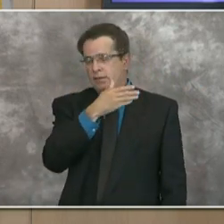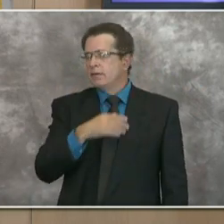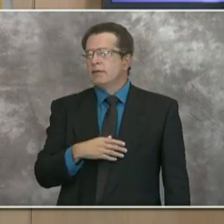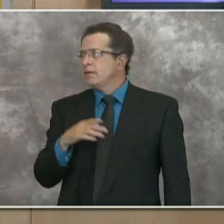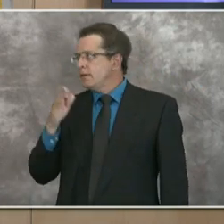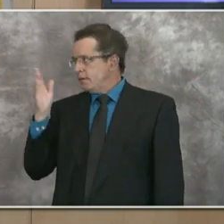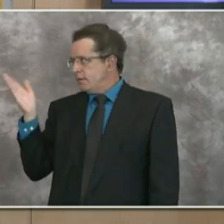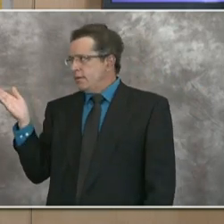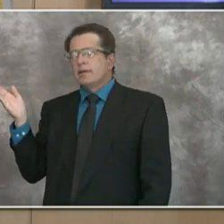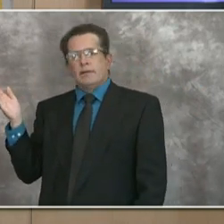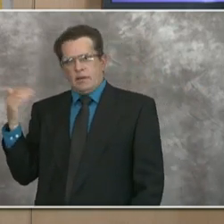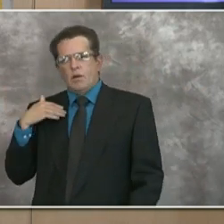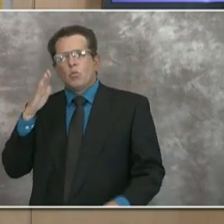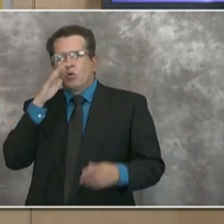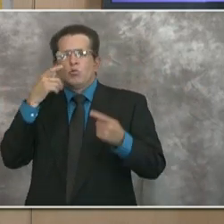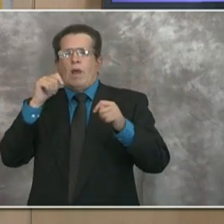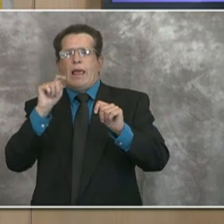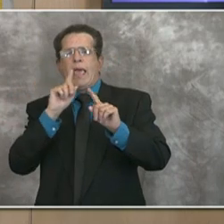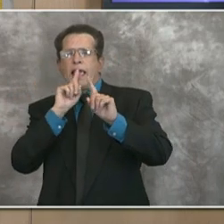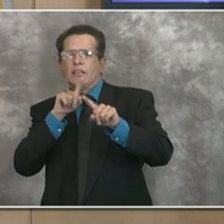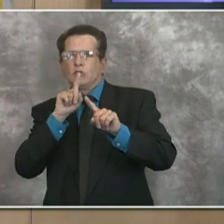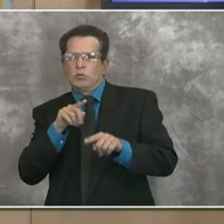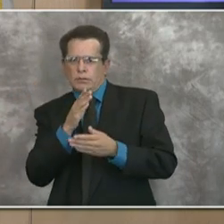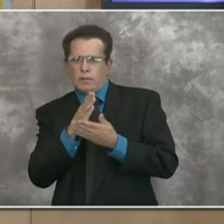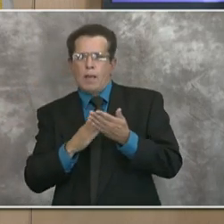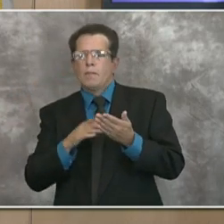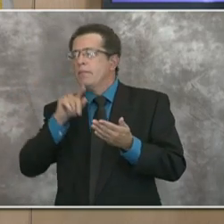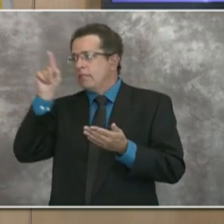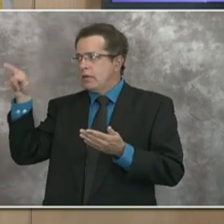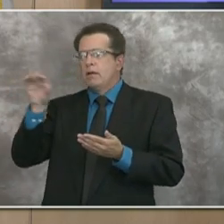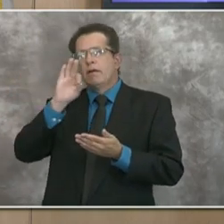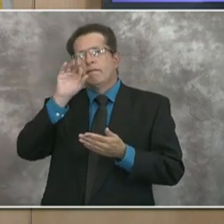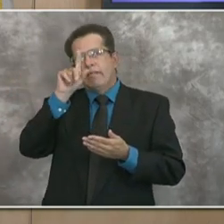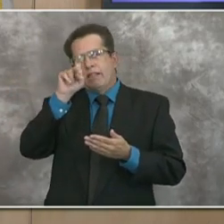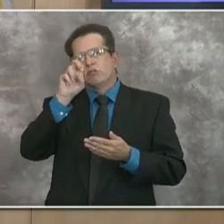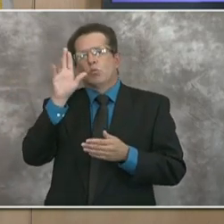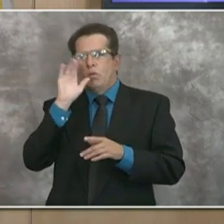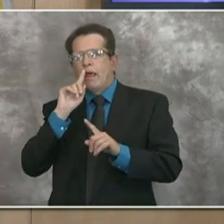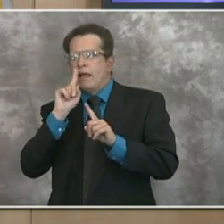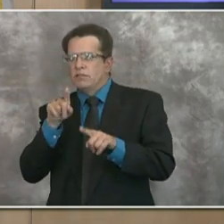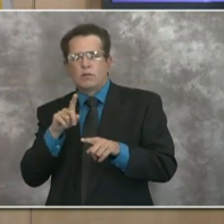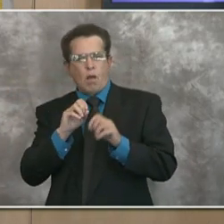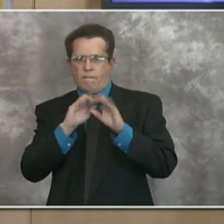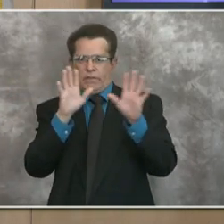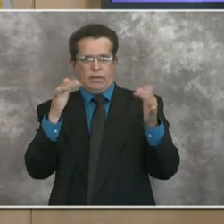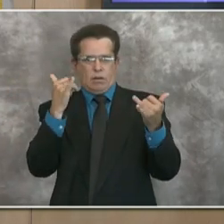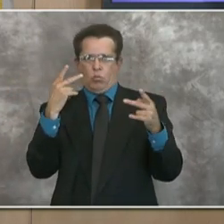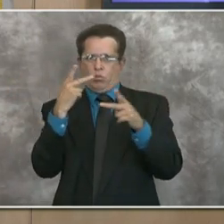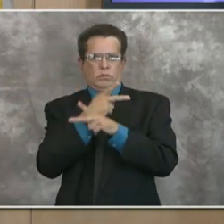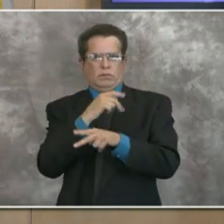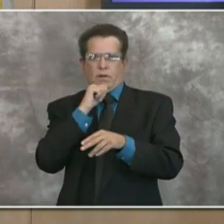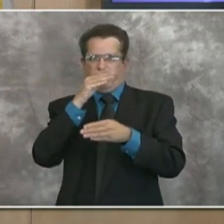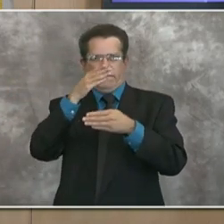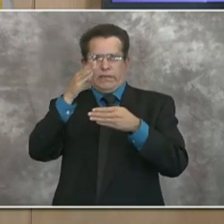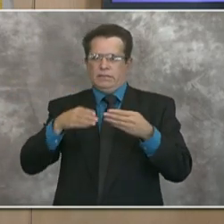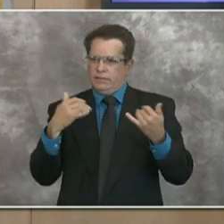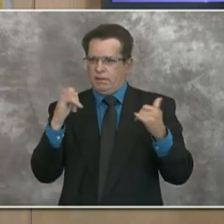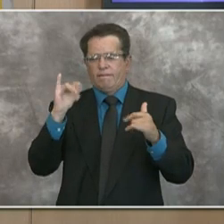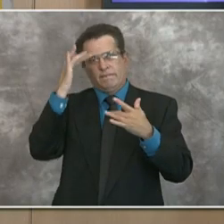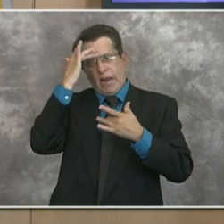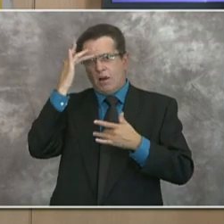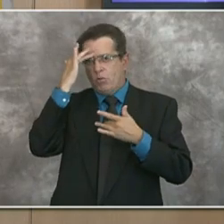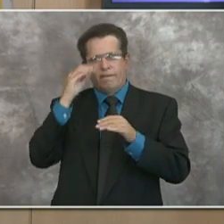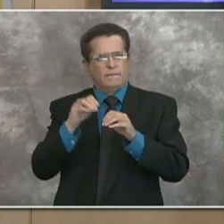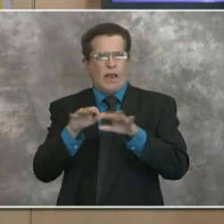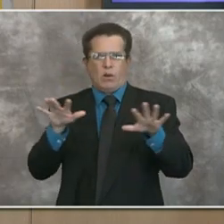I'll try to answer part of that, and I think Supervisor Fletcher is going to have some additional comments. Obviously, the worst is not over. We're still dealing with a virus that's still out